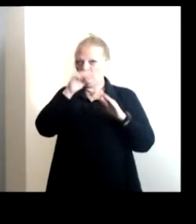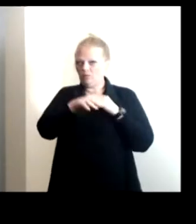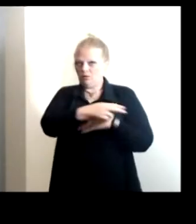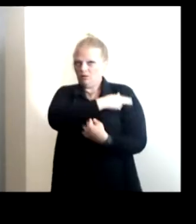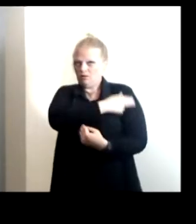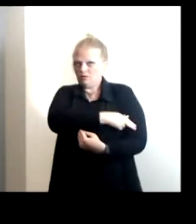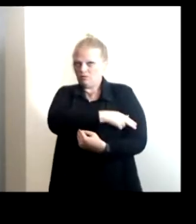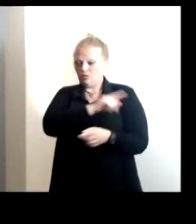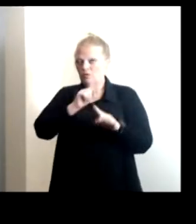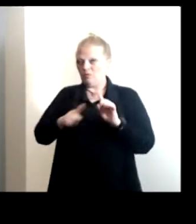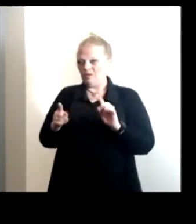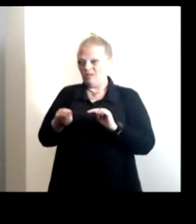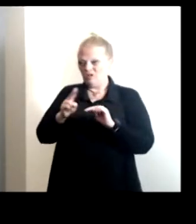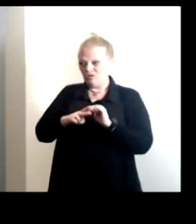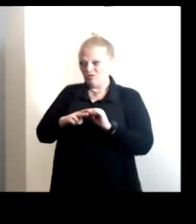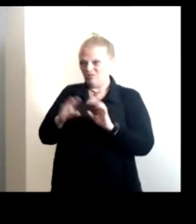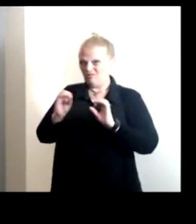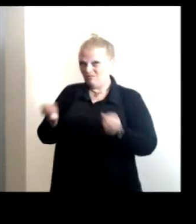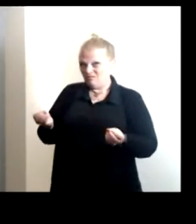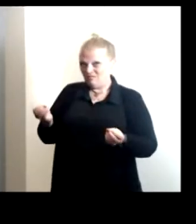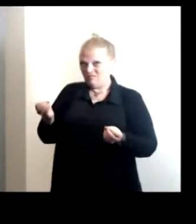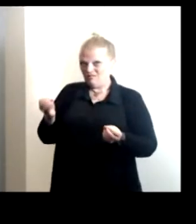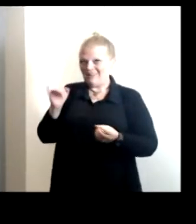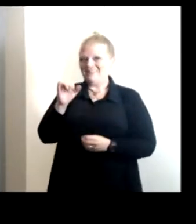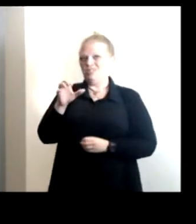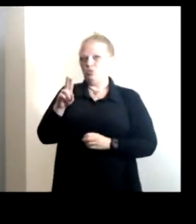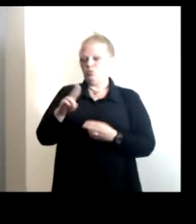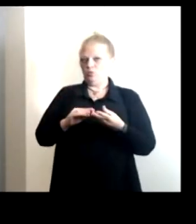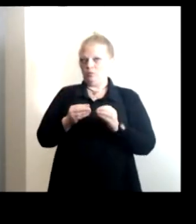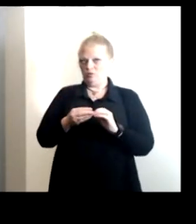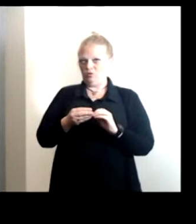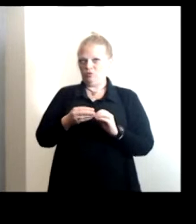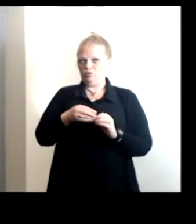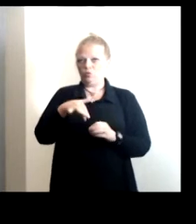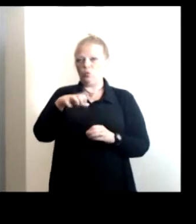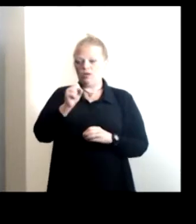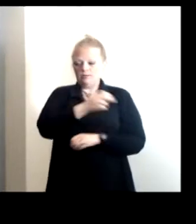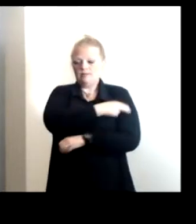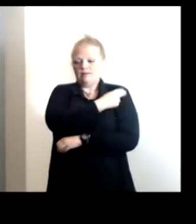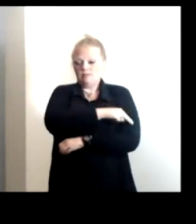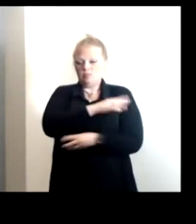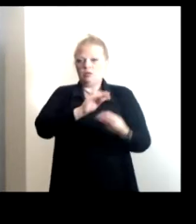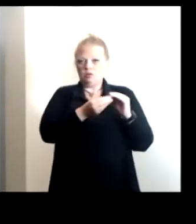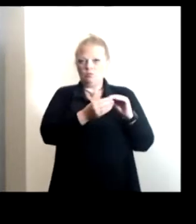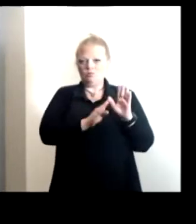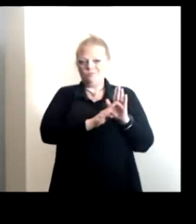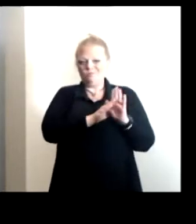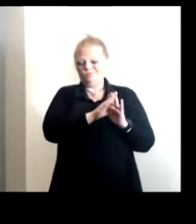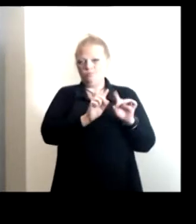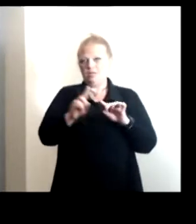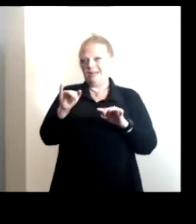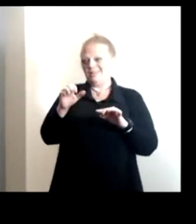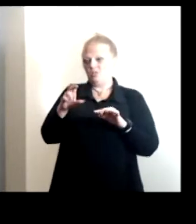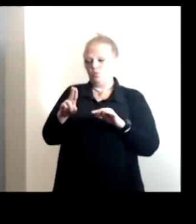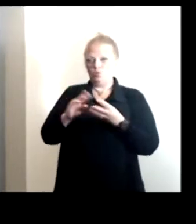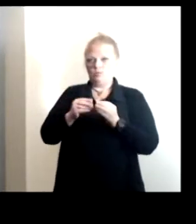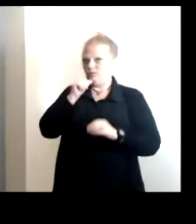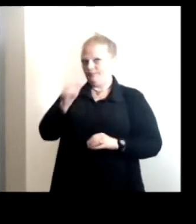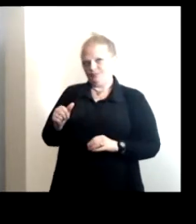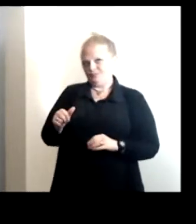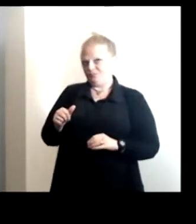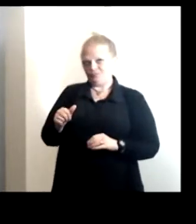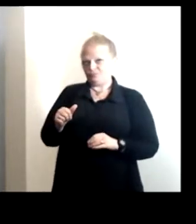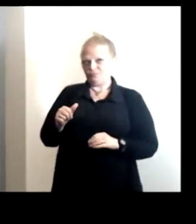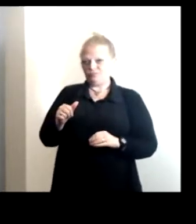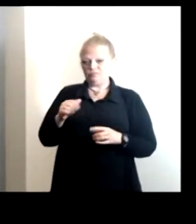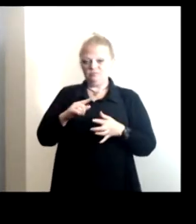seen an increase, thankfully, is in the ICU numbers. So hospitalizations have gone up slightly, but the ICU numbers have not. And when it